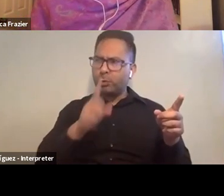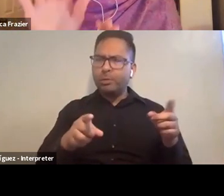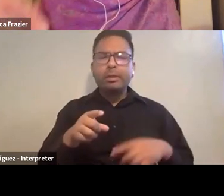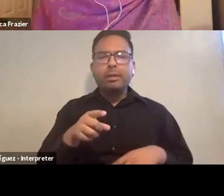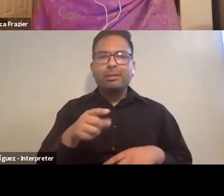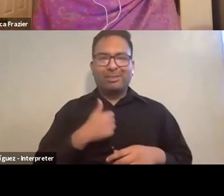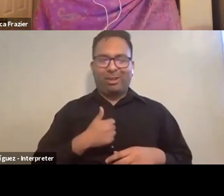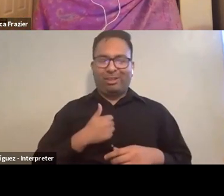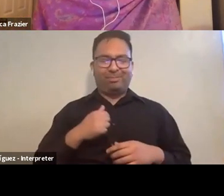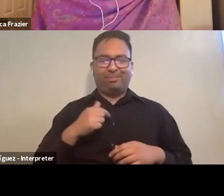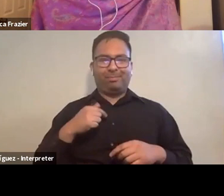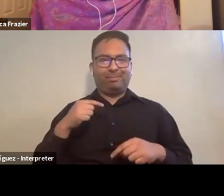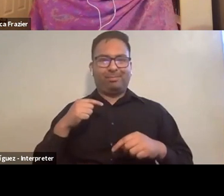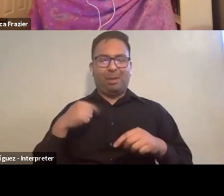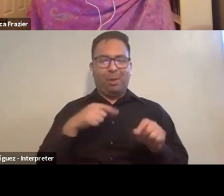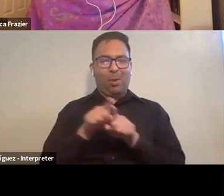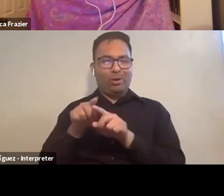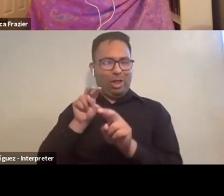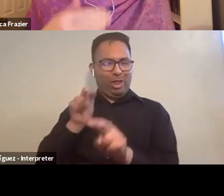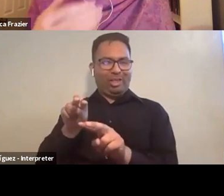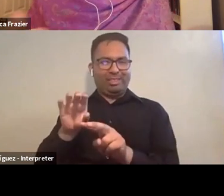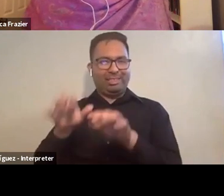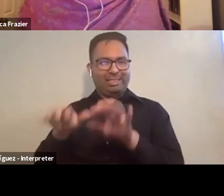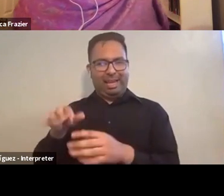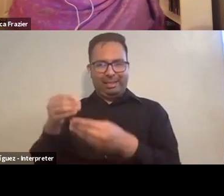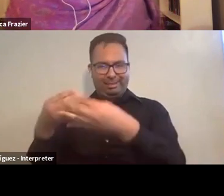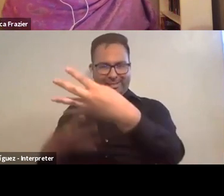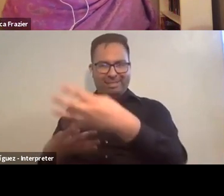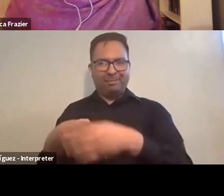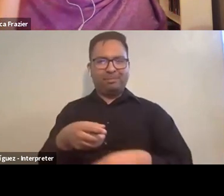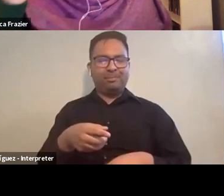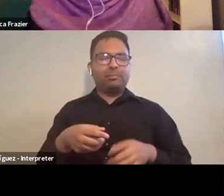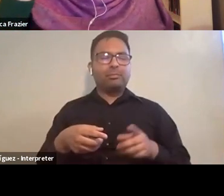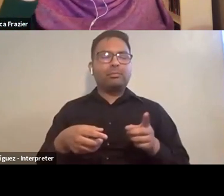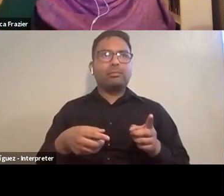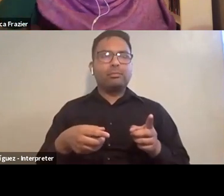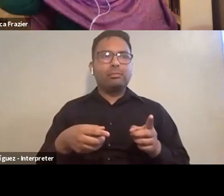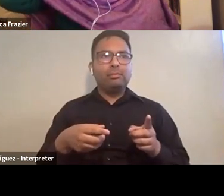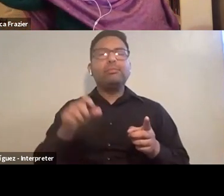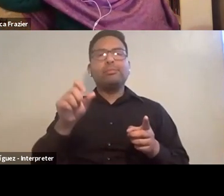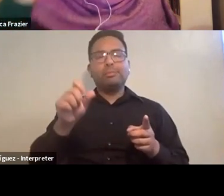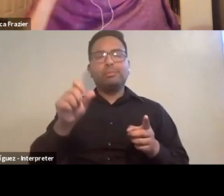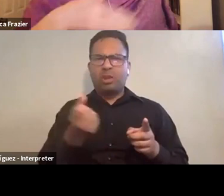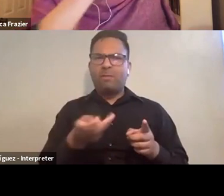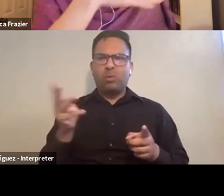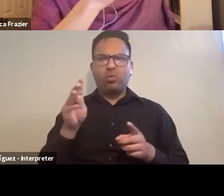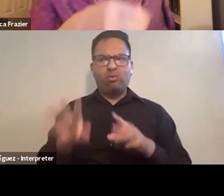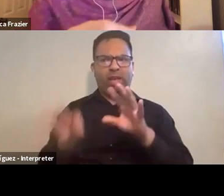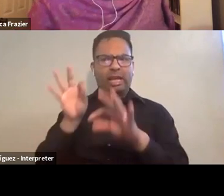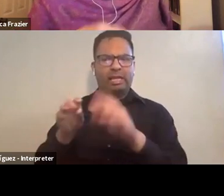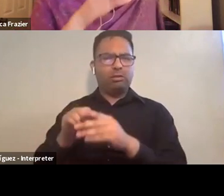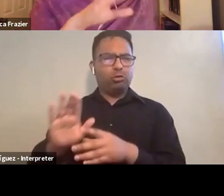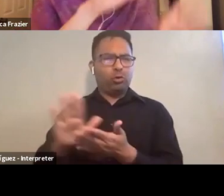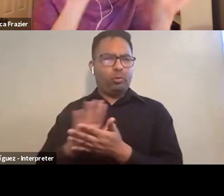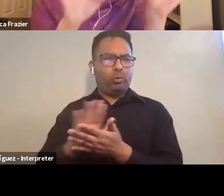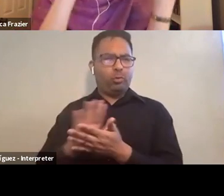Sorry, I'm also looking at the chat. So there were a few findings in her papers, and you know, I just showed a